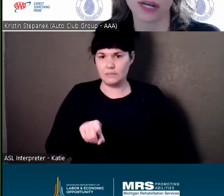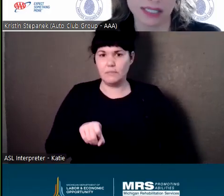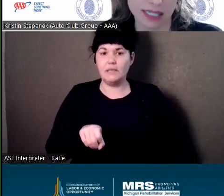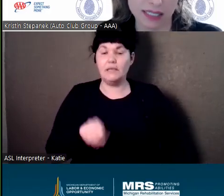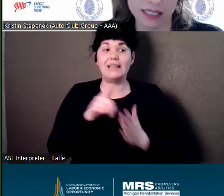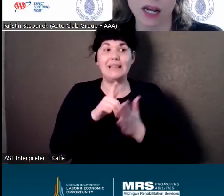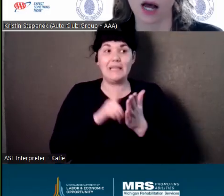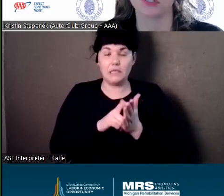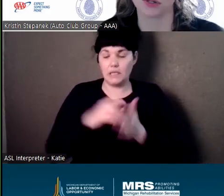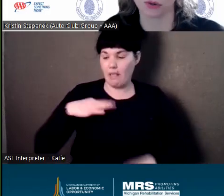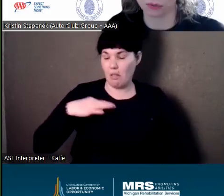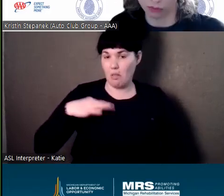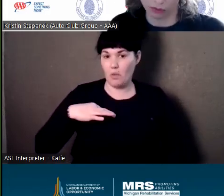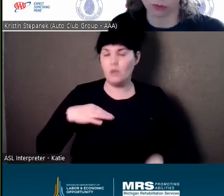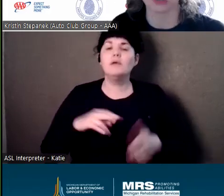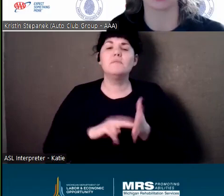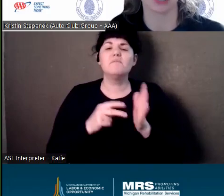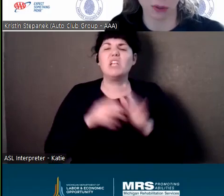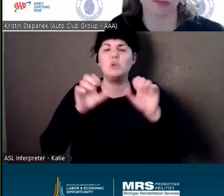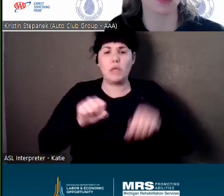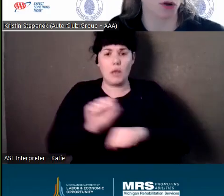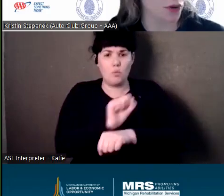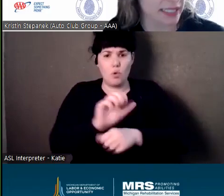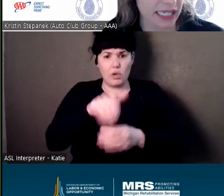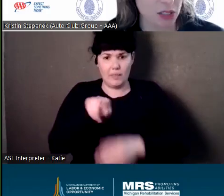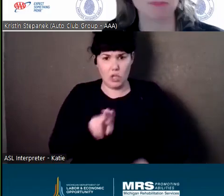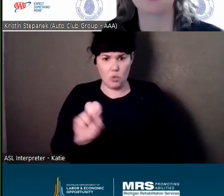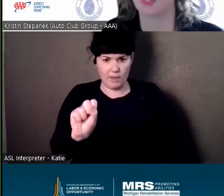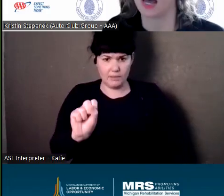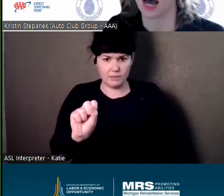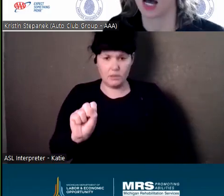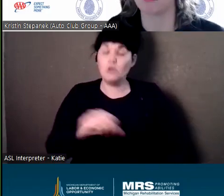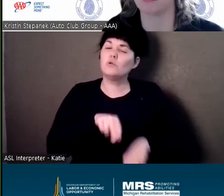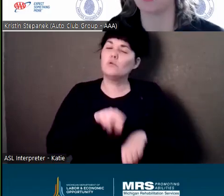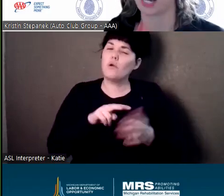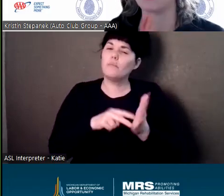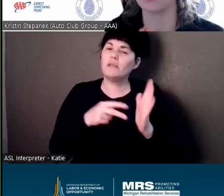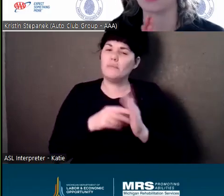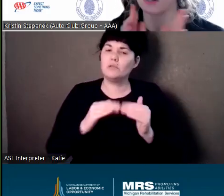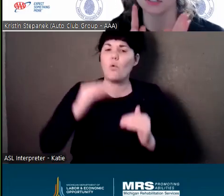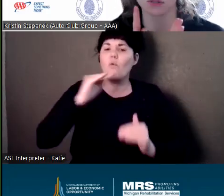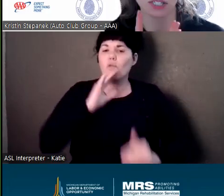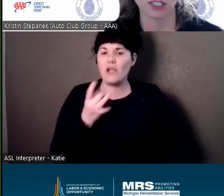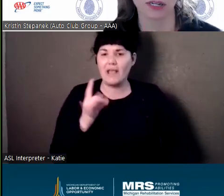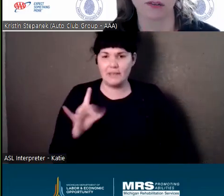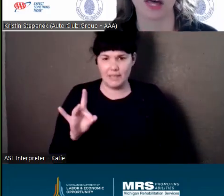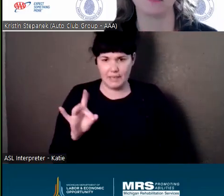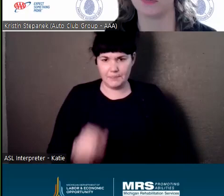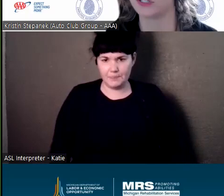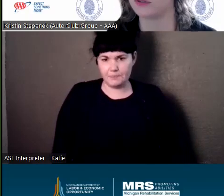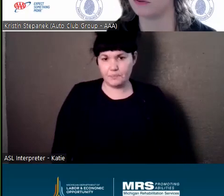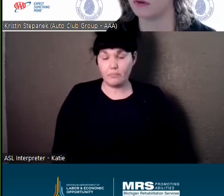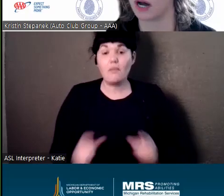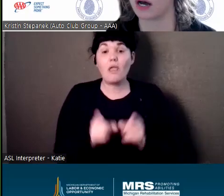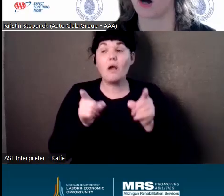the United States. So, traditionally you have to be over 18. I will also mention that